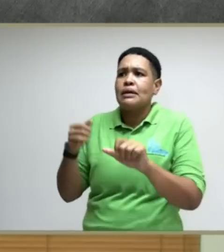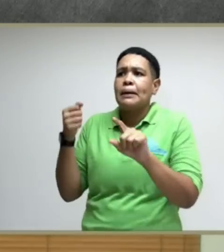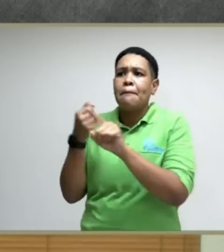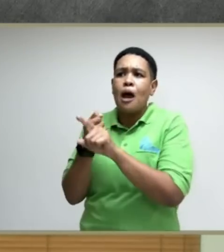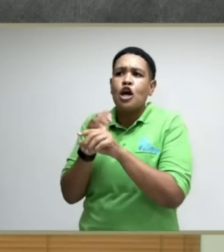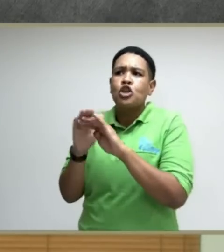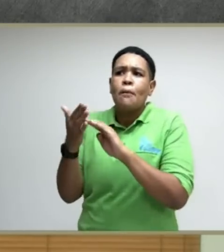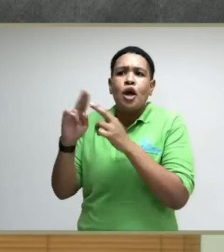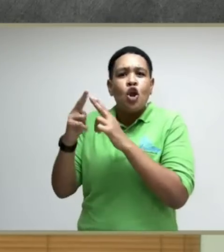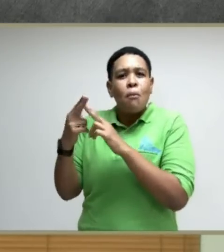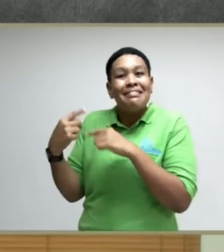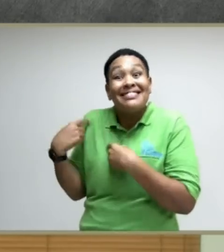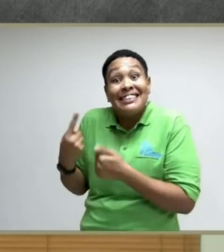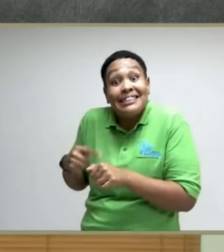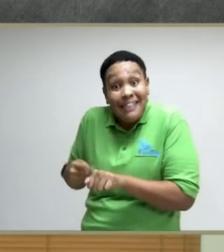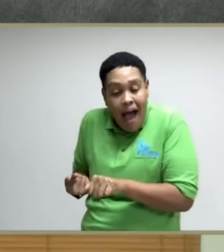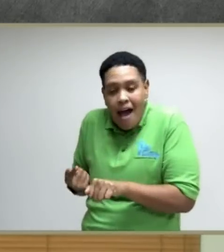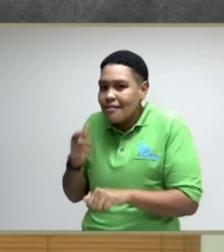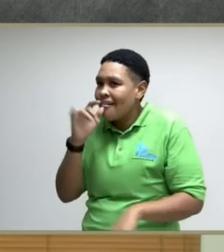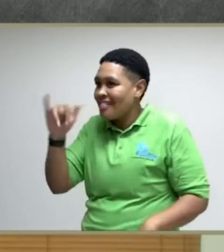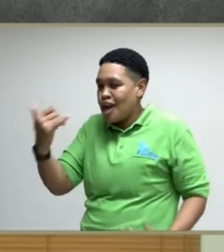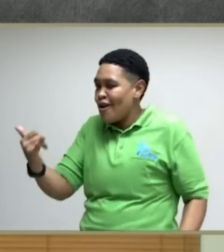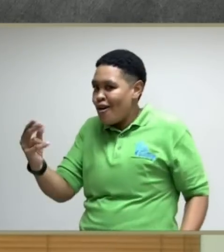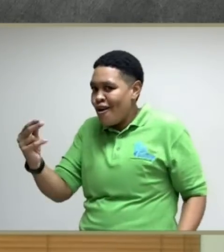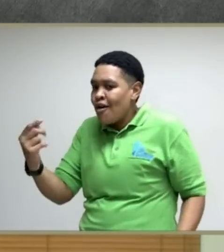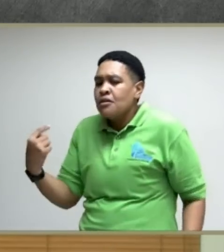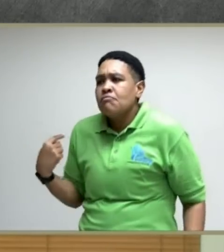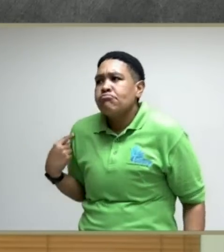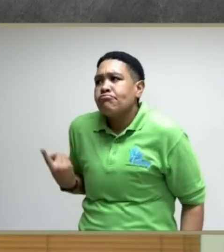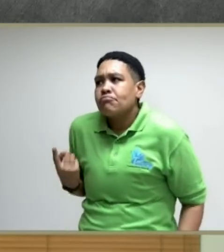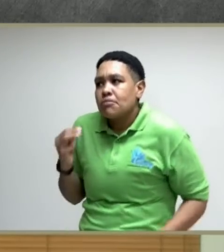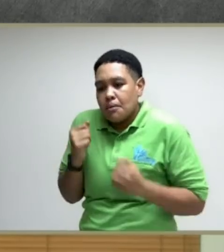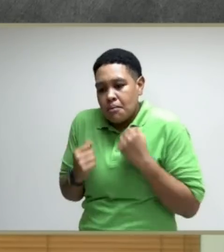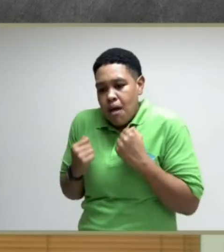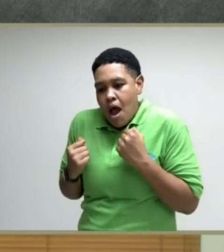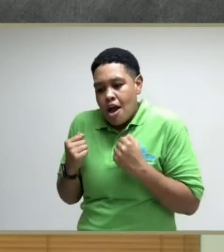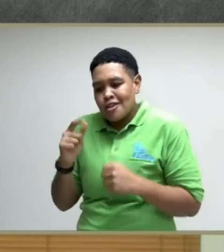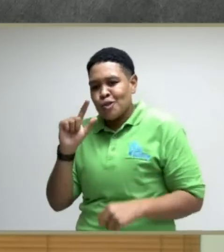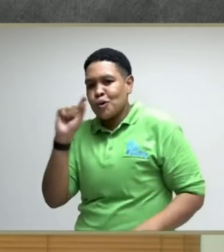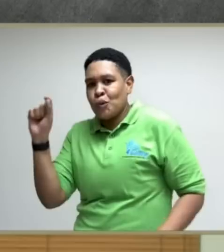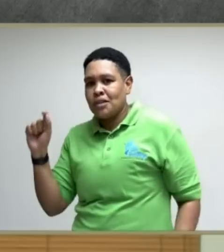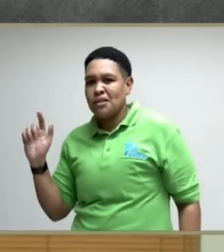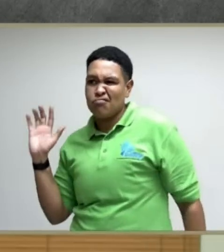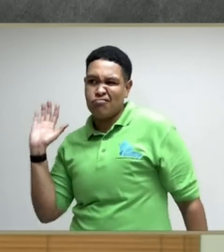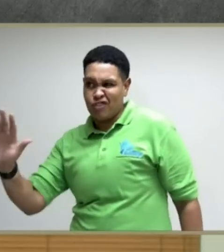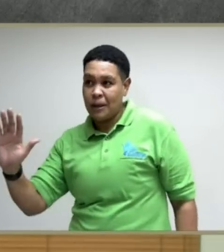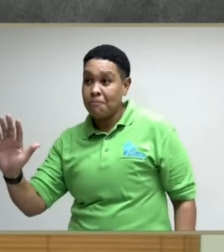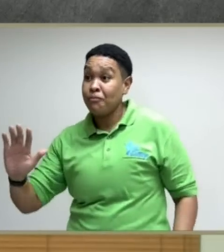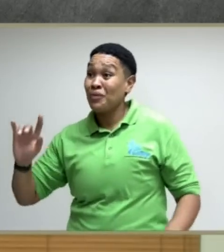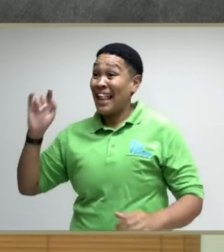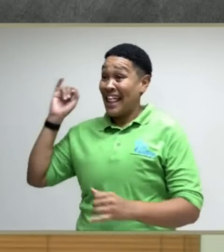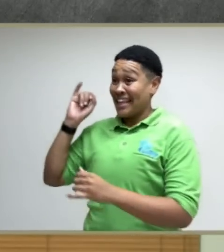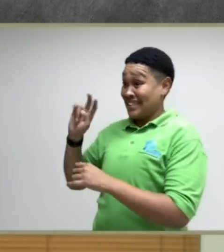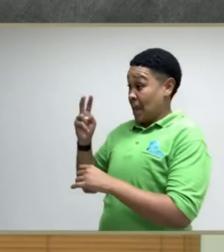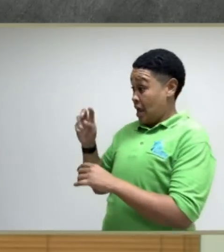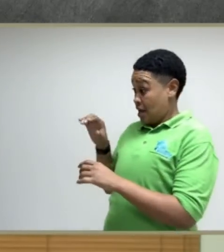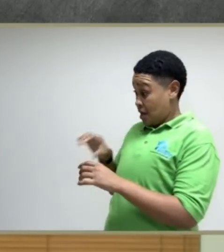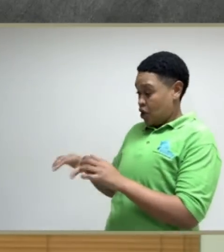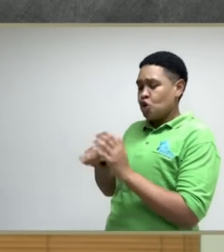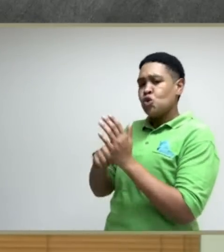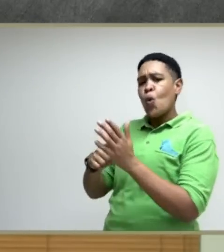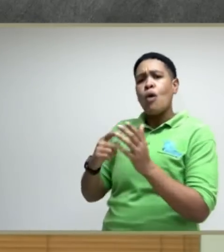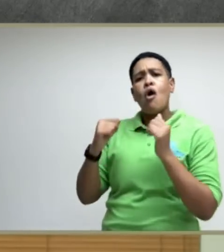Jamaica. And then the bottom gives you the active cases over the last 2 weeks, those cases that are confirmed over the last 2